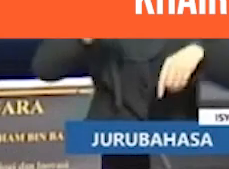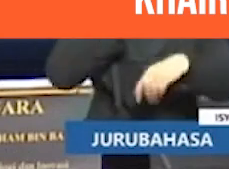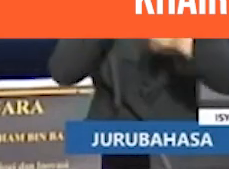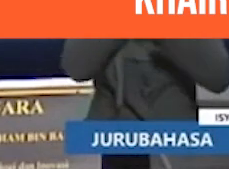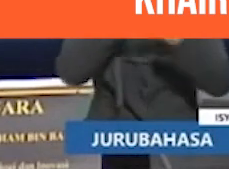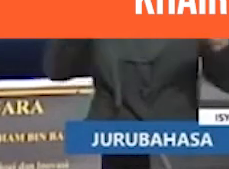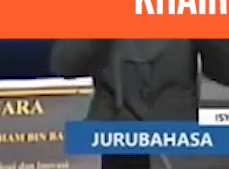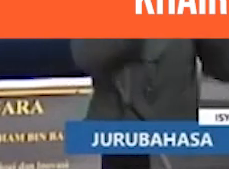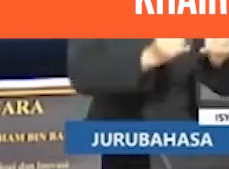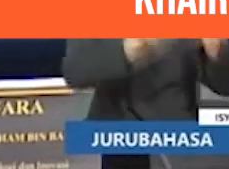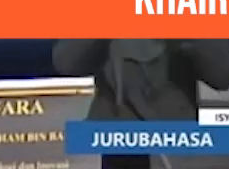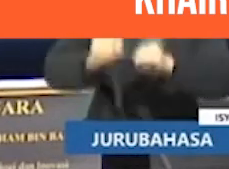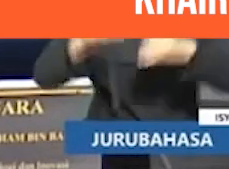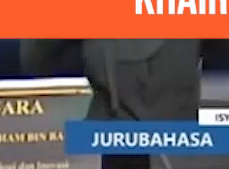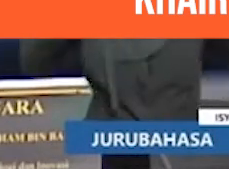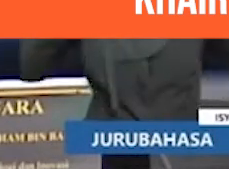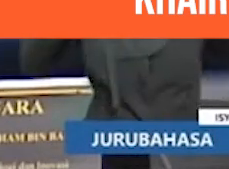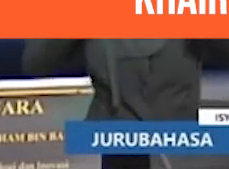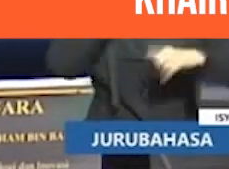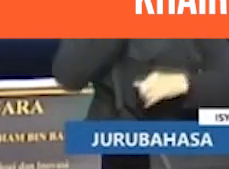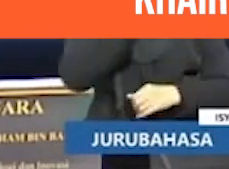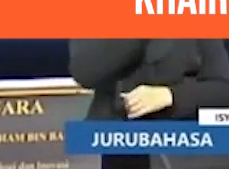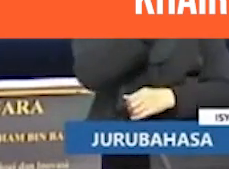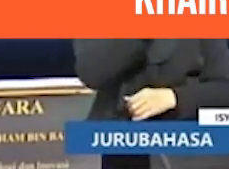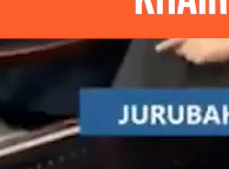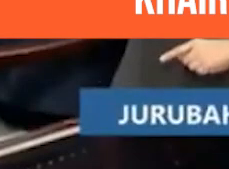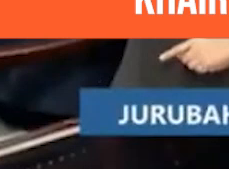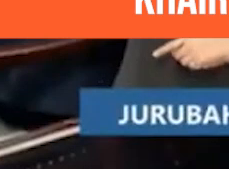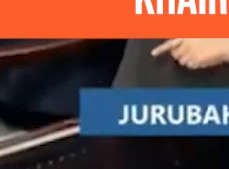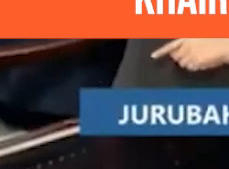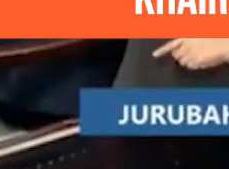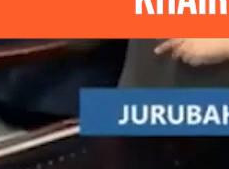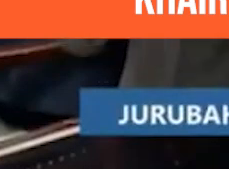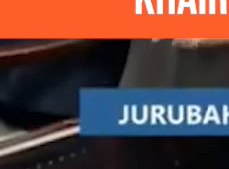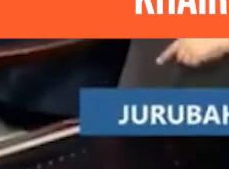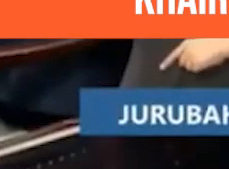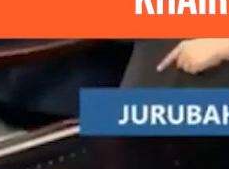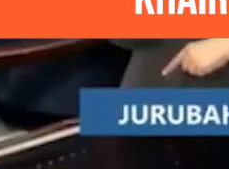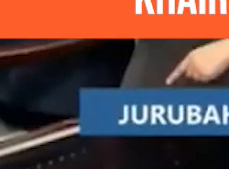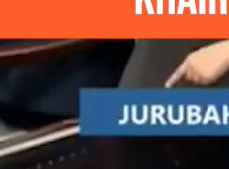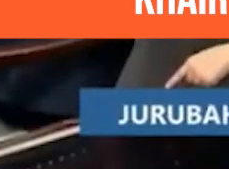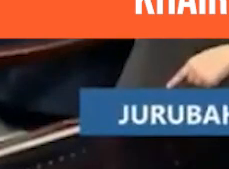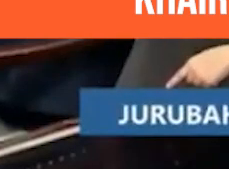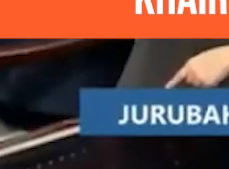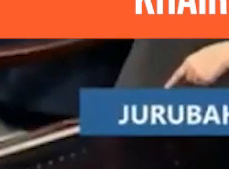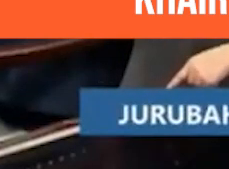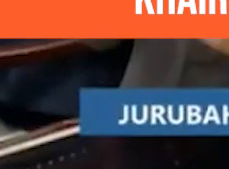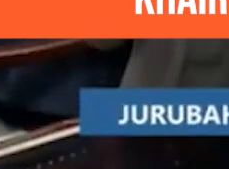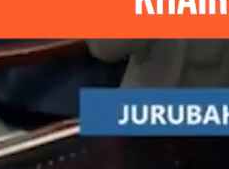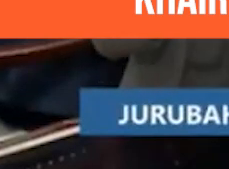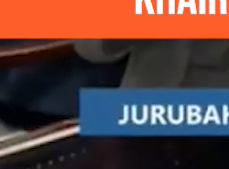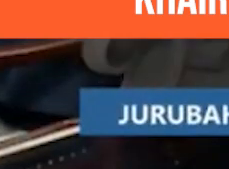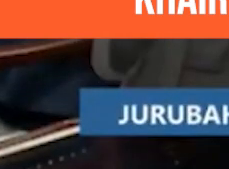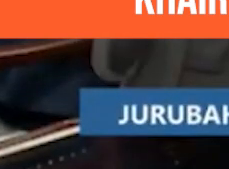including in terms of enforcement and fines. The bill seeks to prohibit those born on and after January 1,